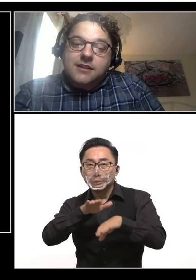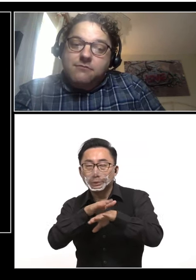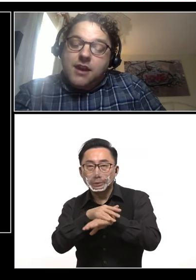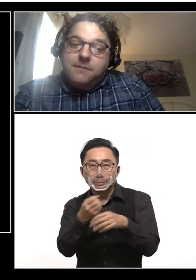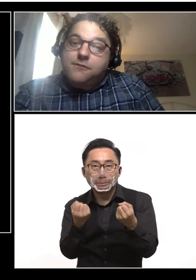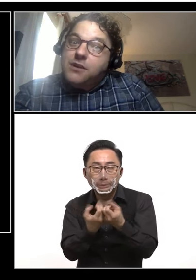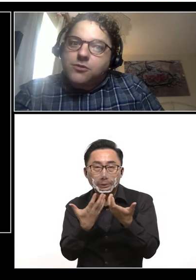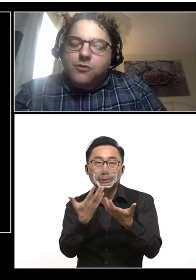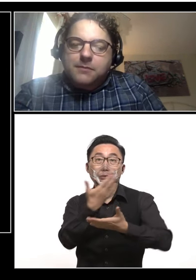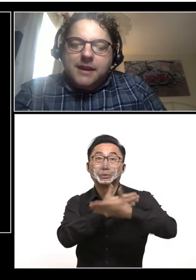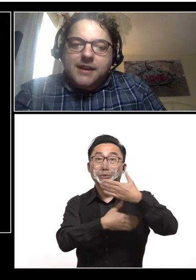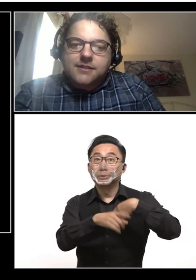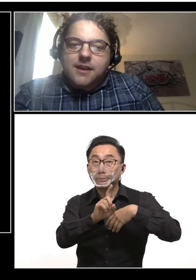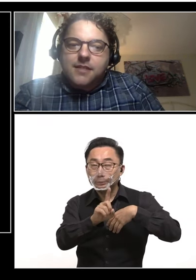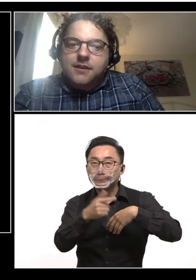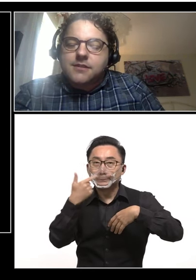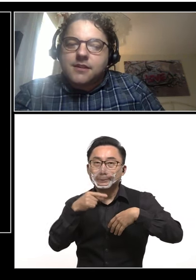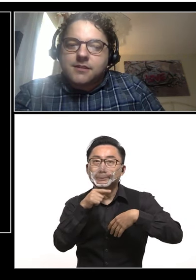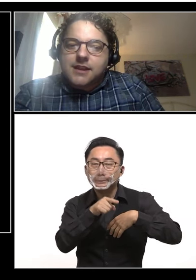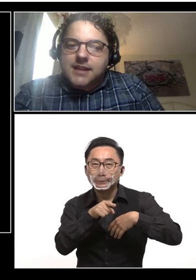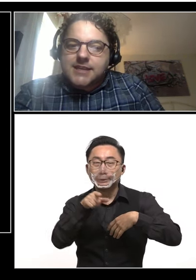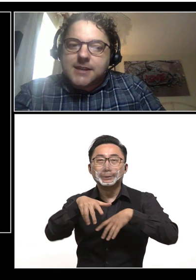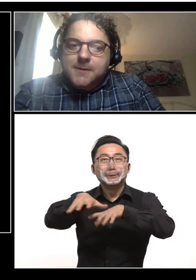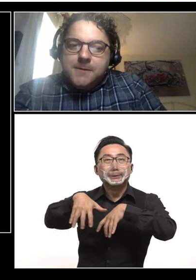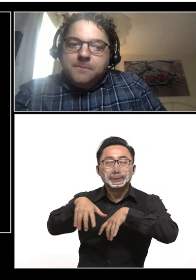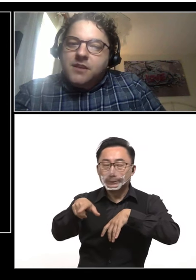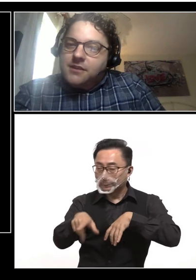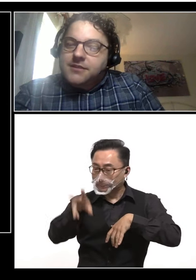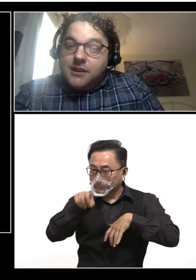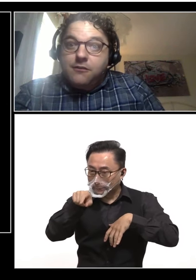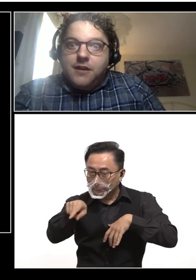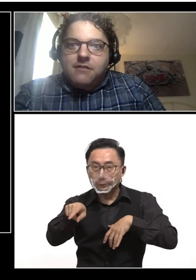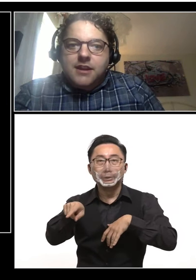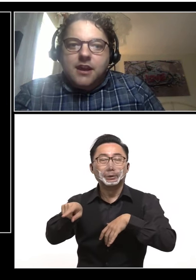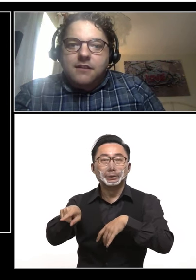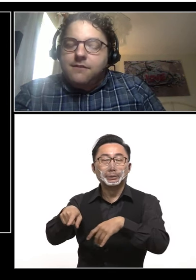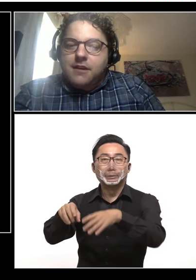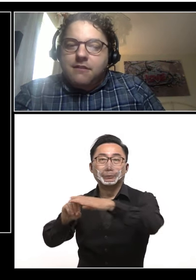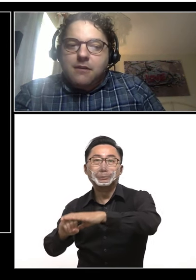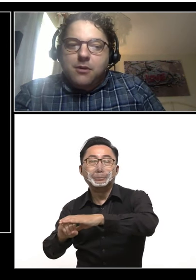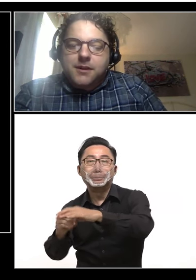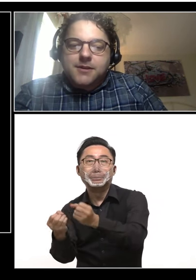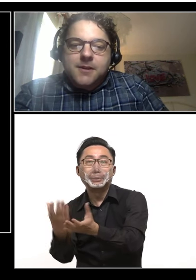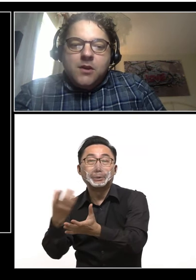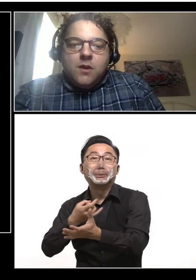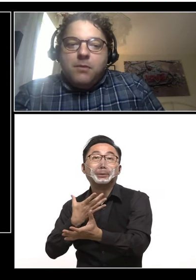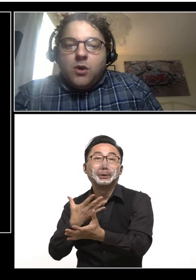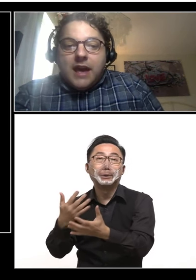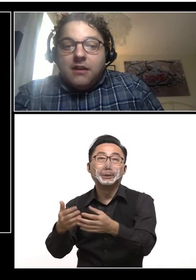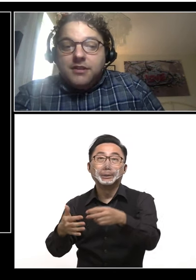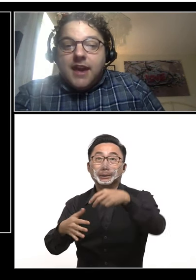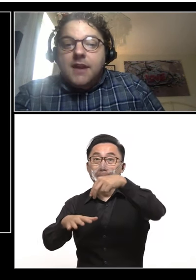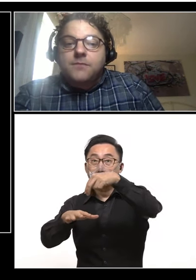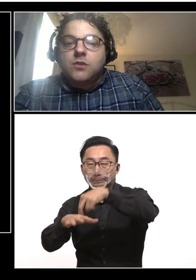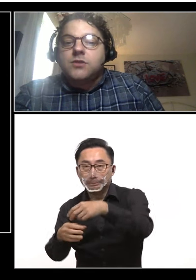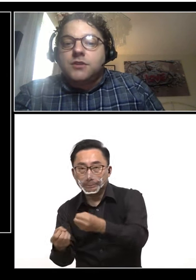in fields or rice paddies that detonated. So it's still very, very, very prominent. Poor